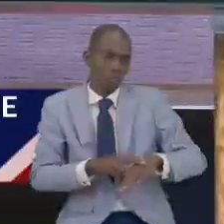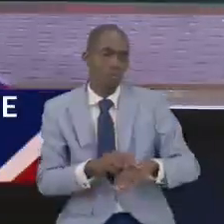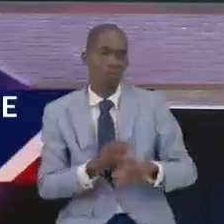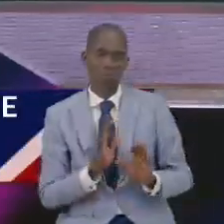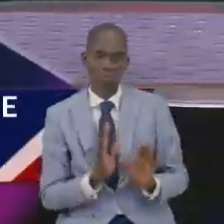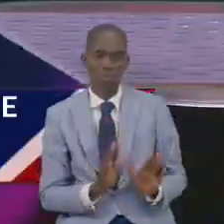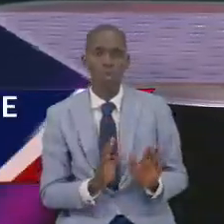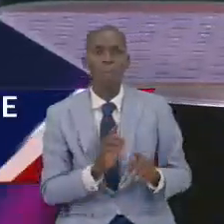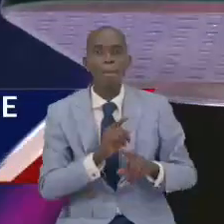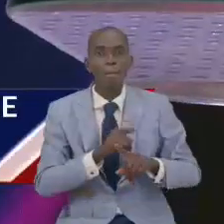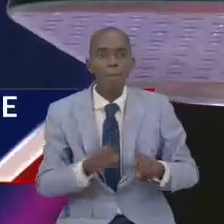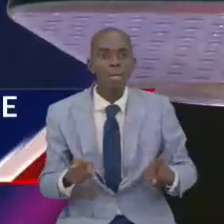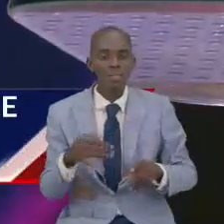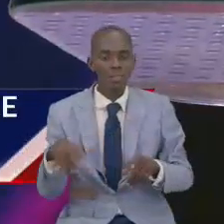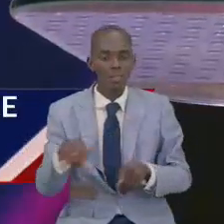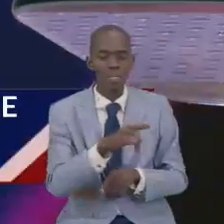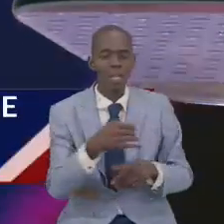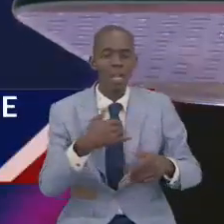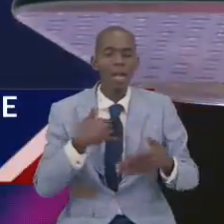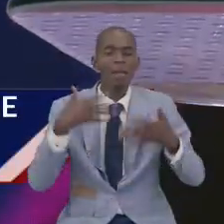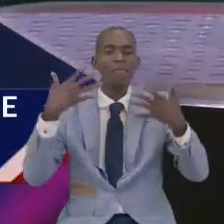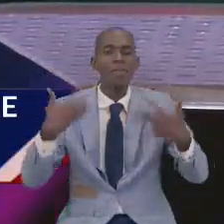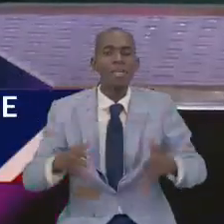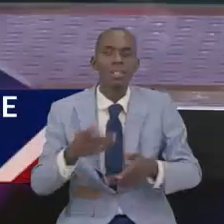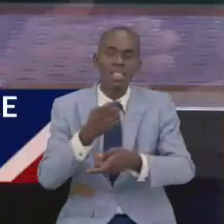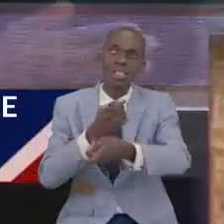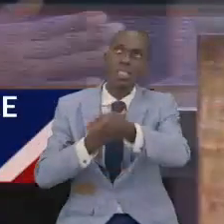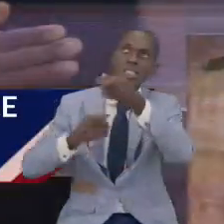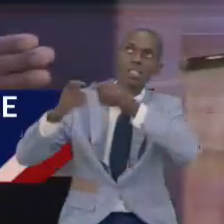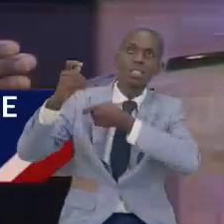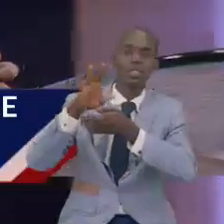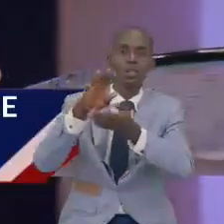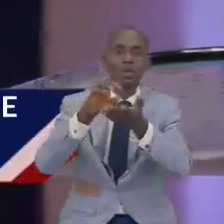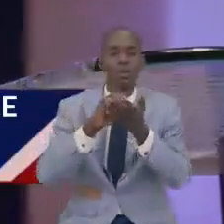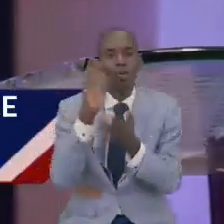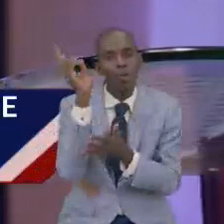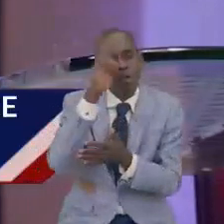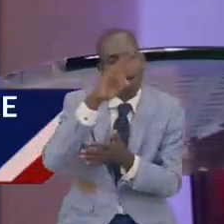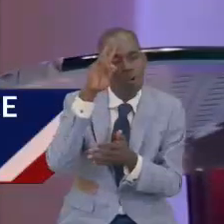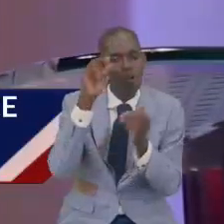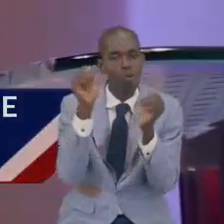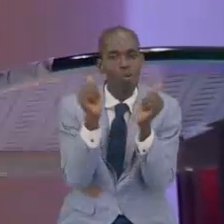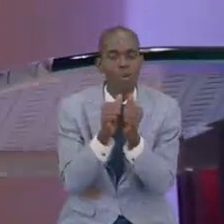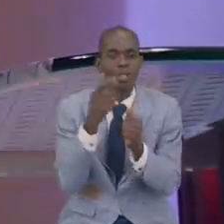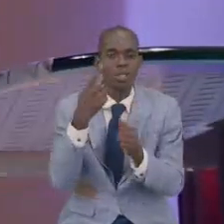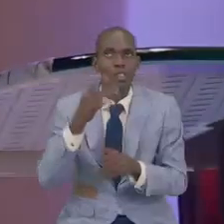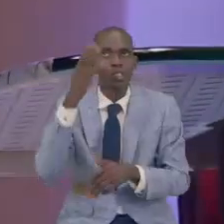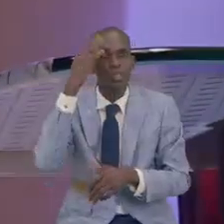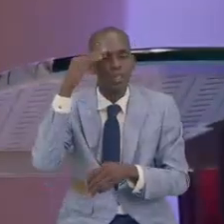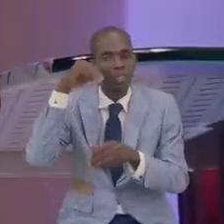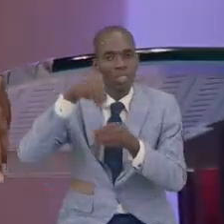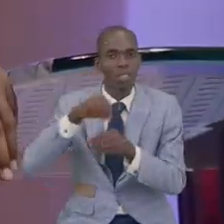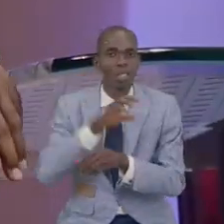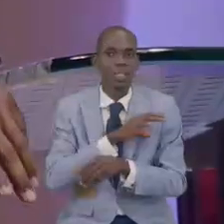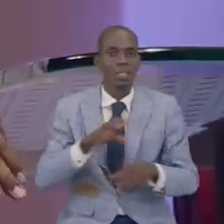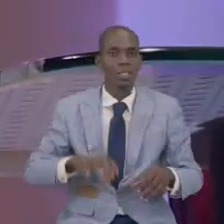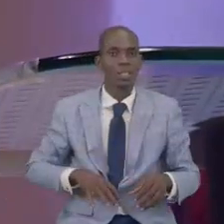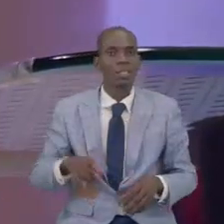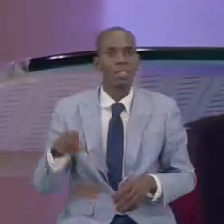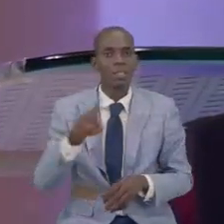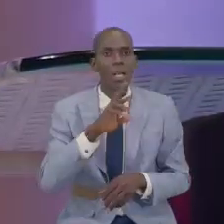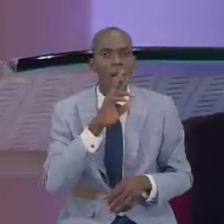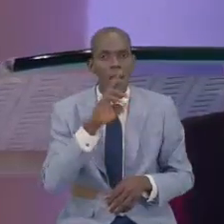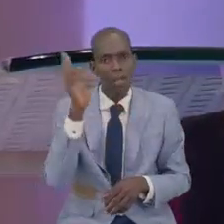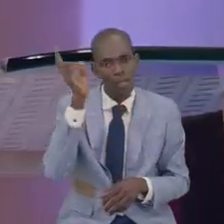that ignorance they had with the knowledge of Christ. It says, they were unlearned and ignorant men.